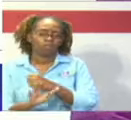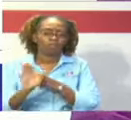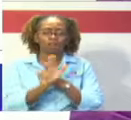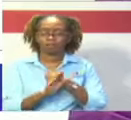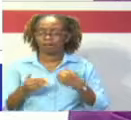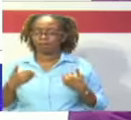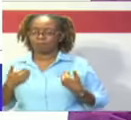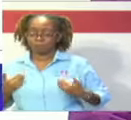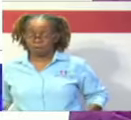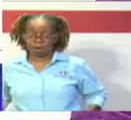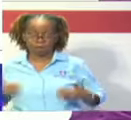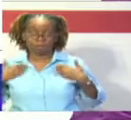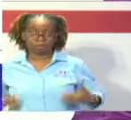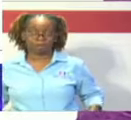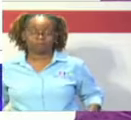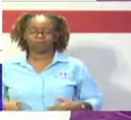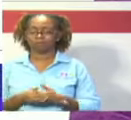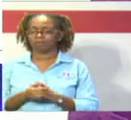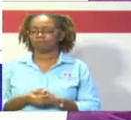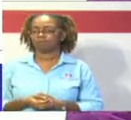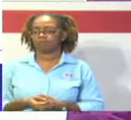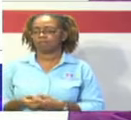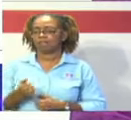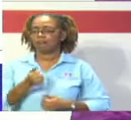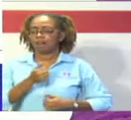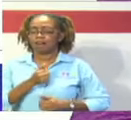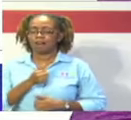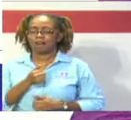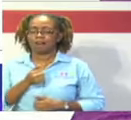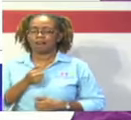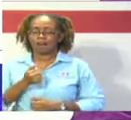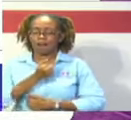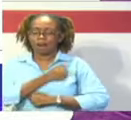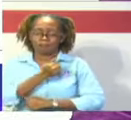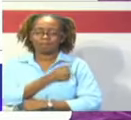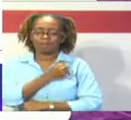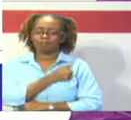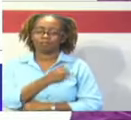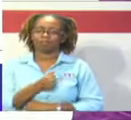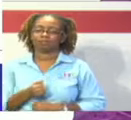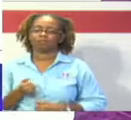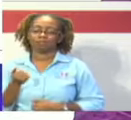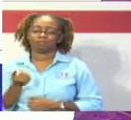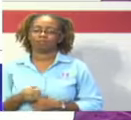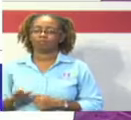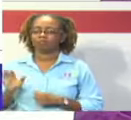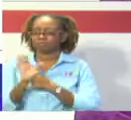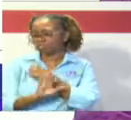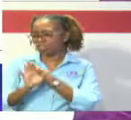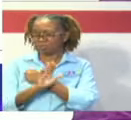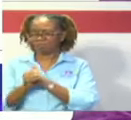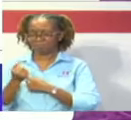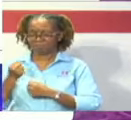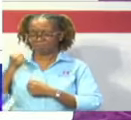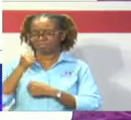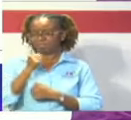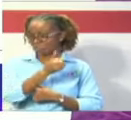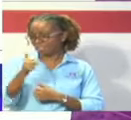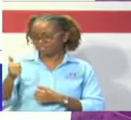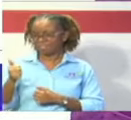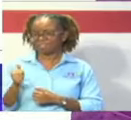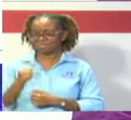causes COVID-19, is the enemy it has to fight. If you have an army that has to fight an enemy, would you want